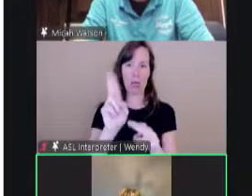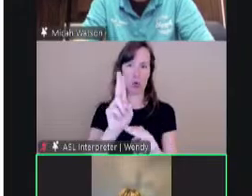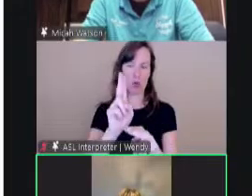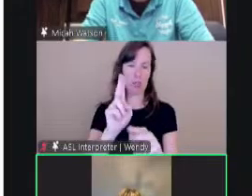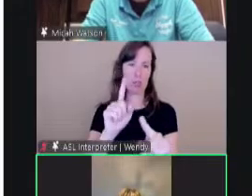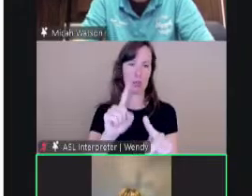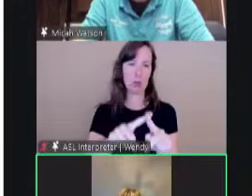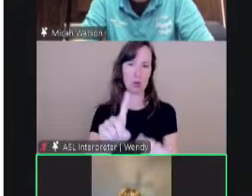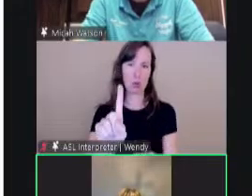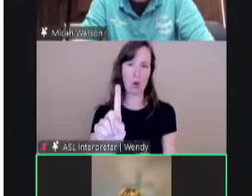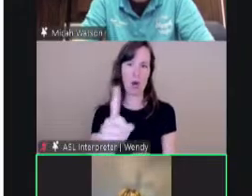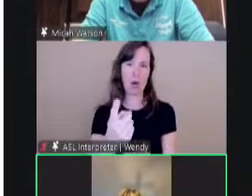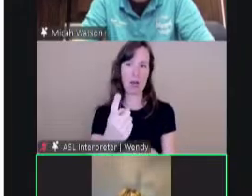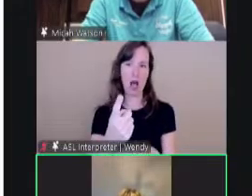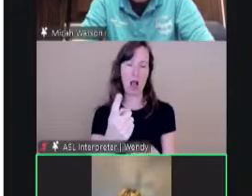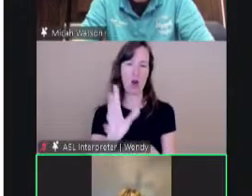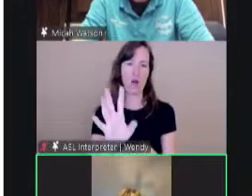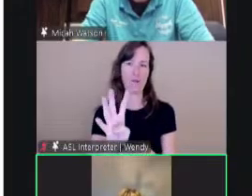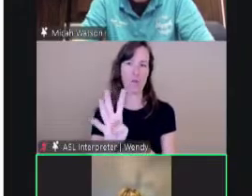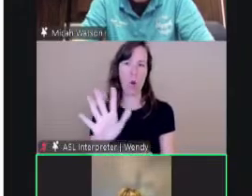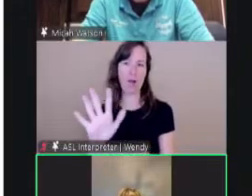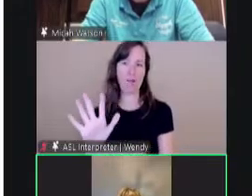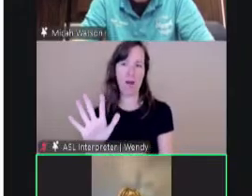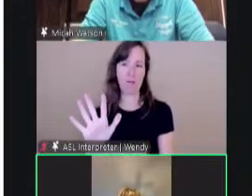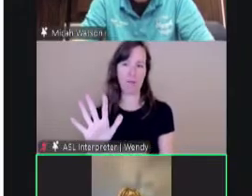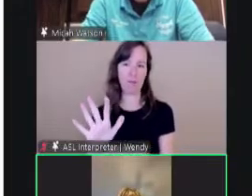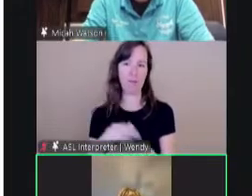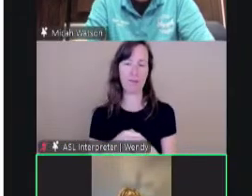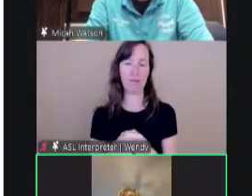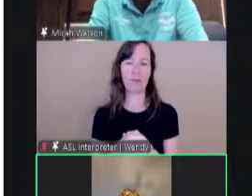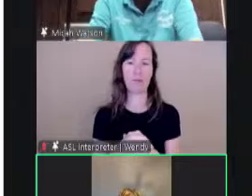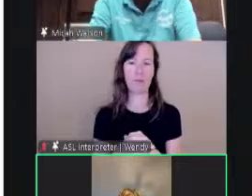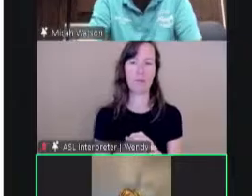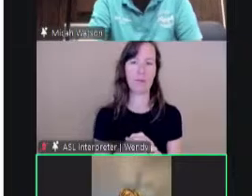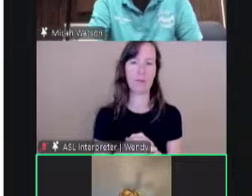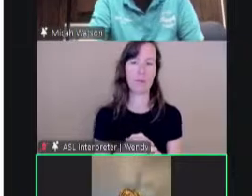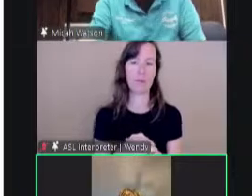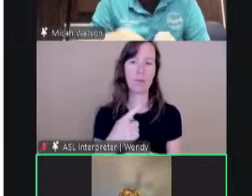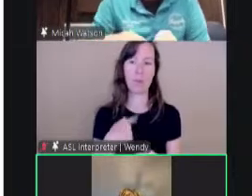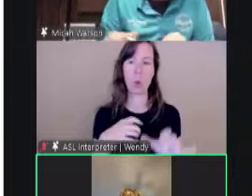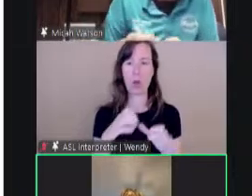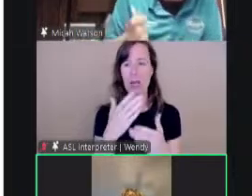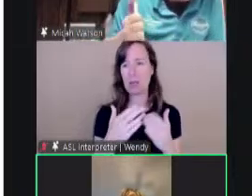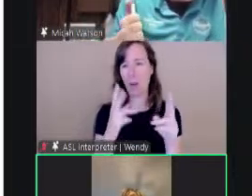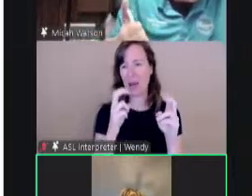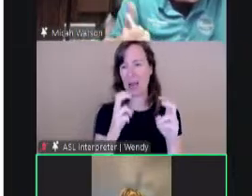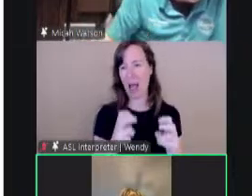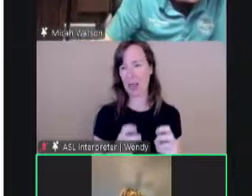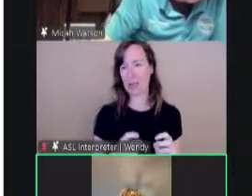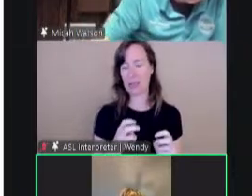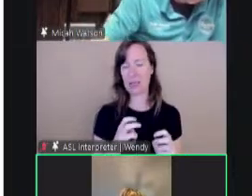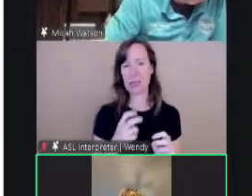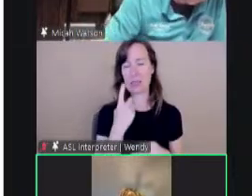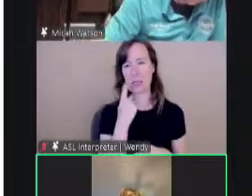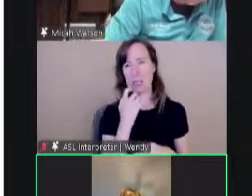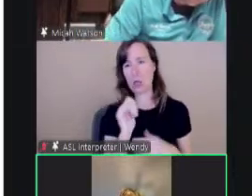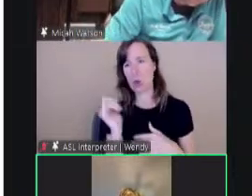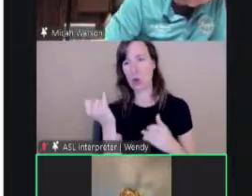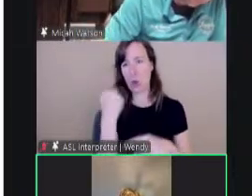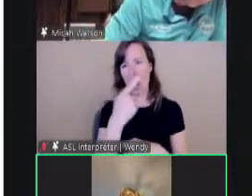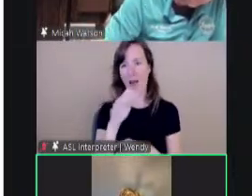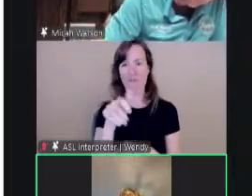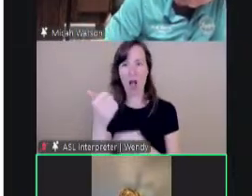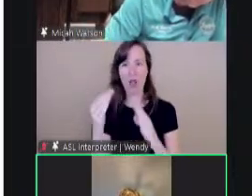to $1.45. We did a little bit of analysis earlier today of other